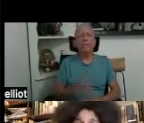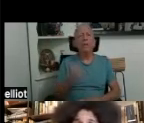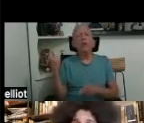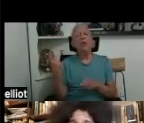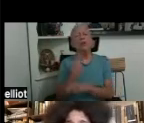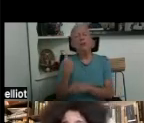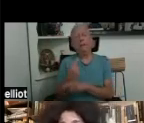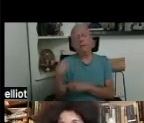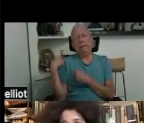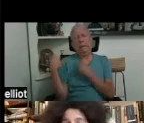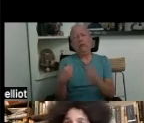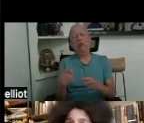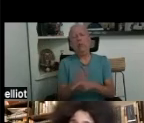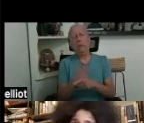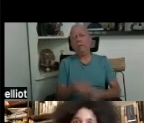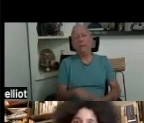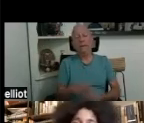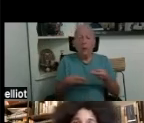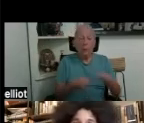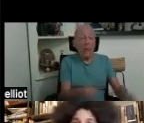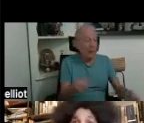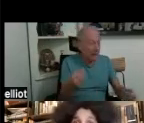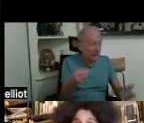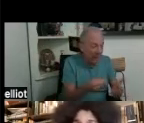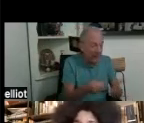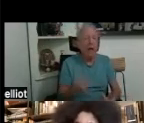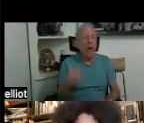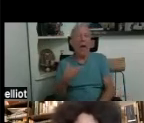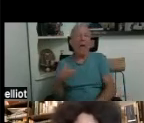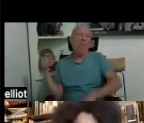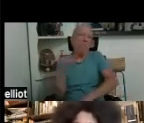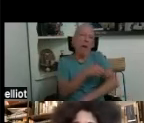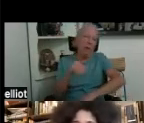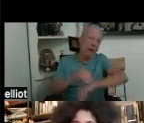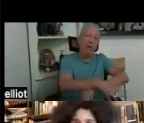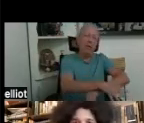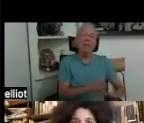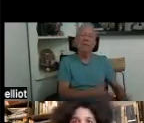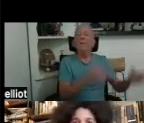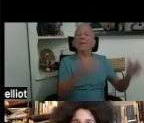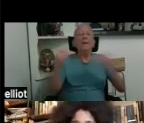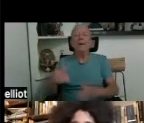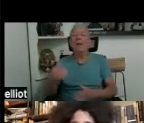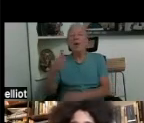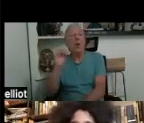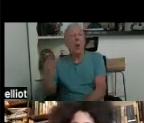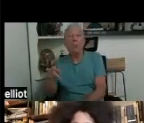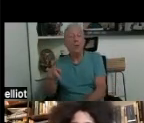money and you've got the most influence. But cooperatives, they